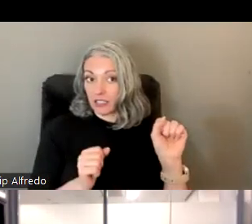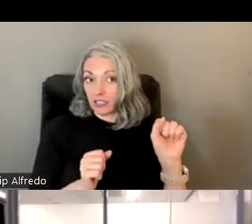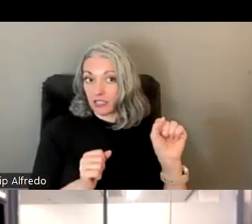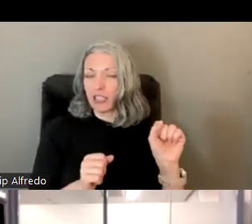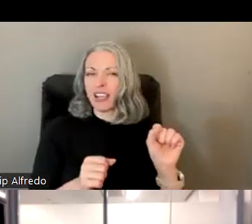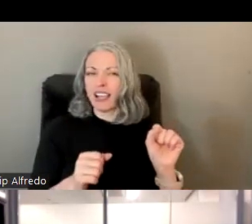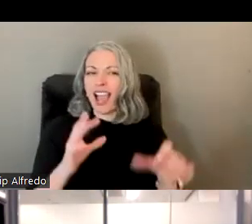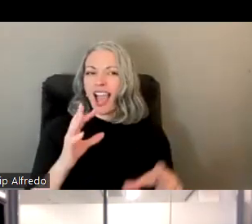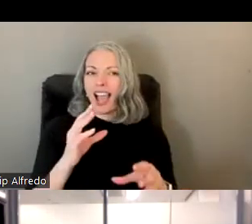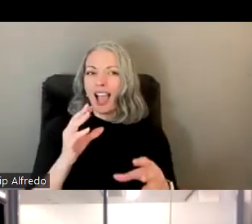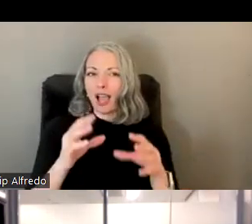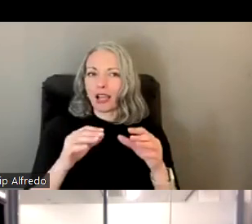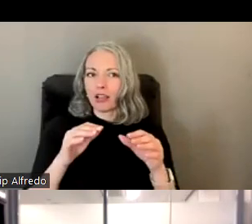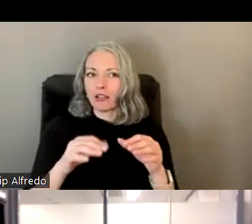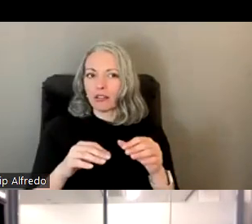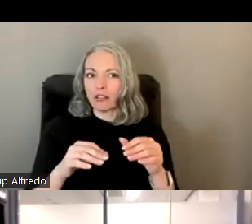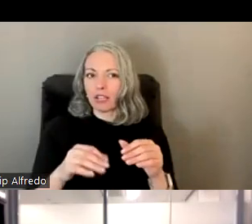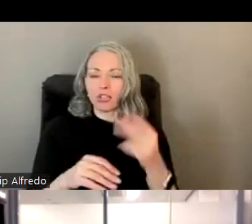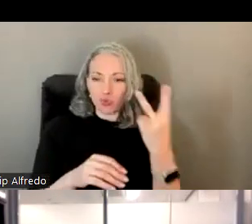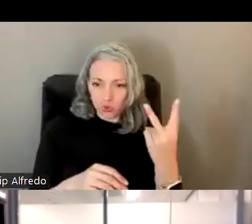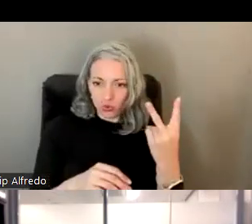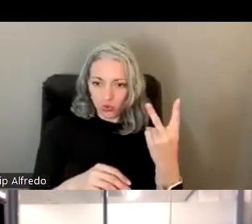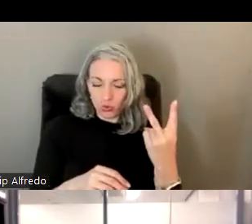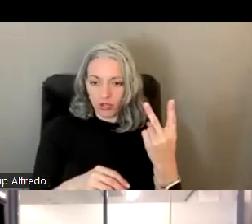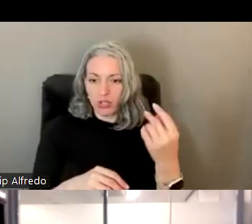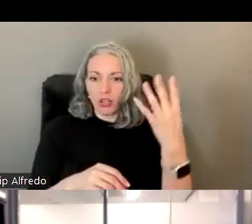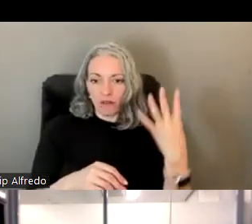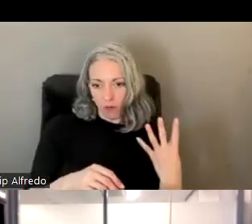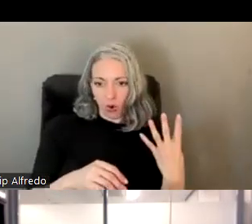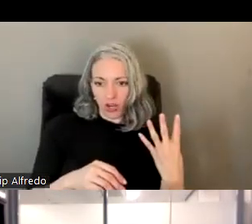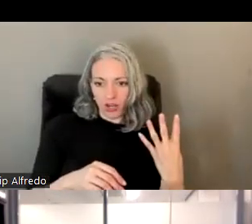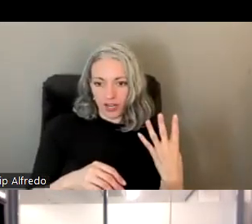just been frantically. Yeah, so we have 2, 4, and 8.